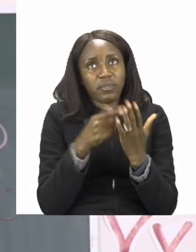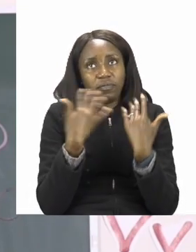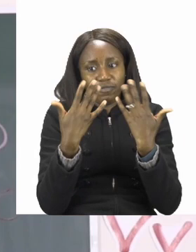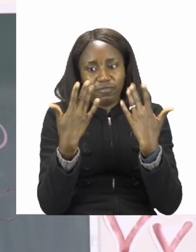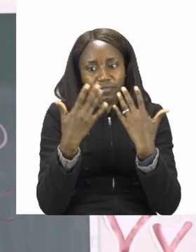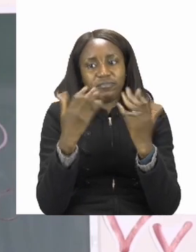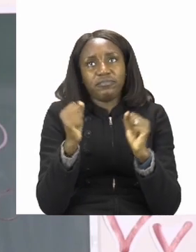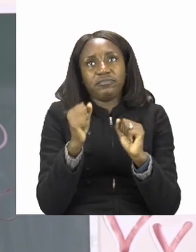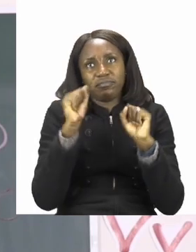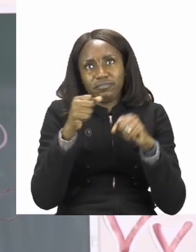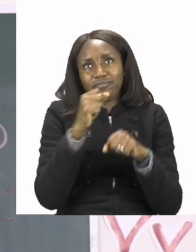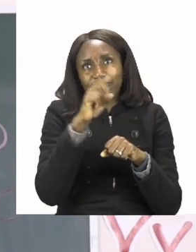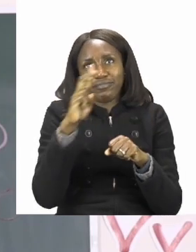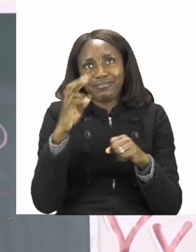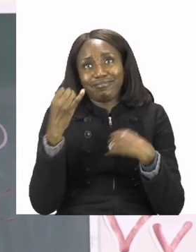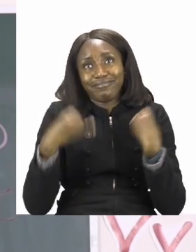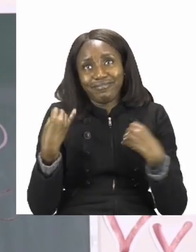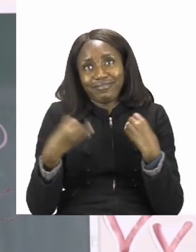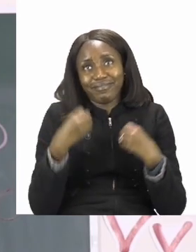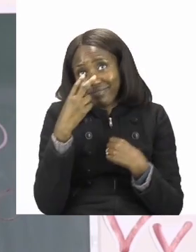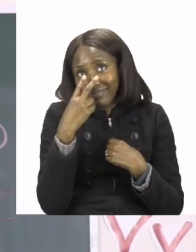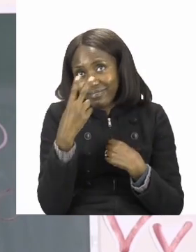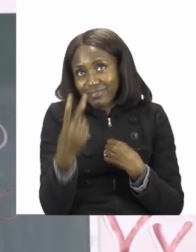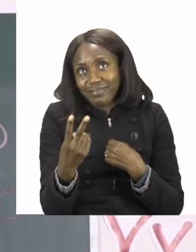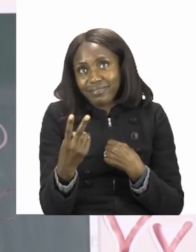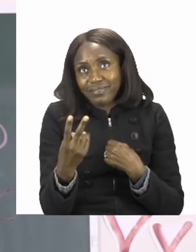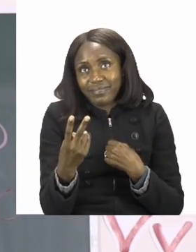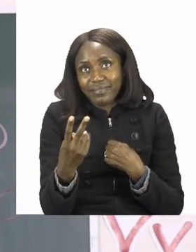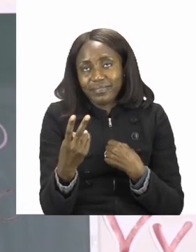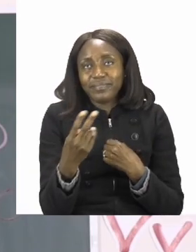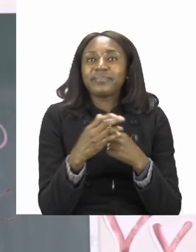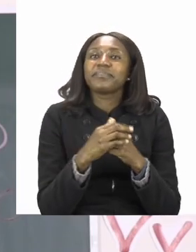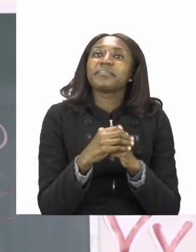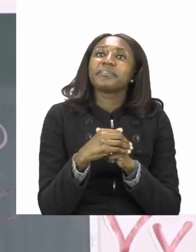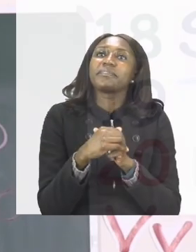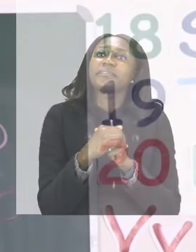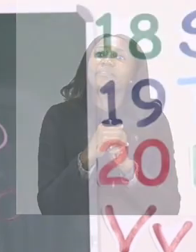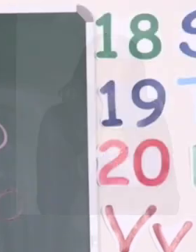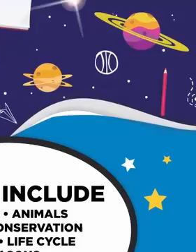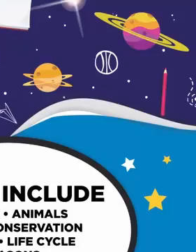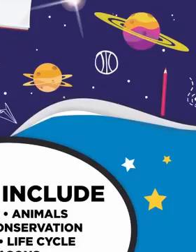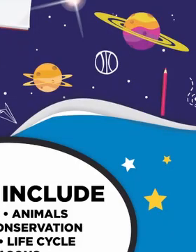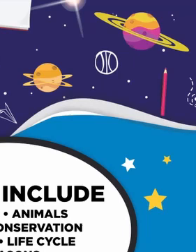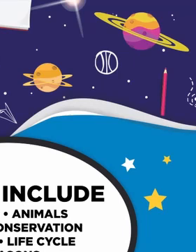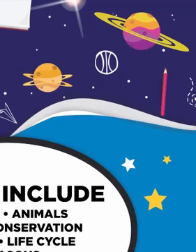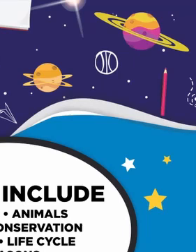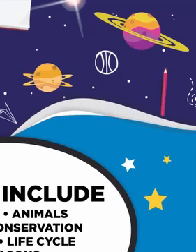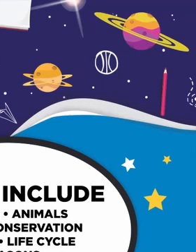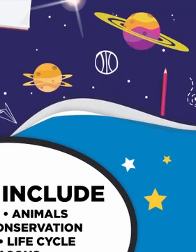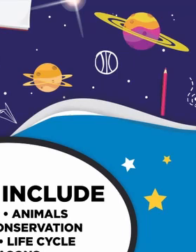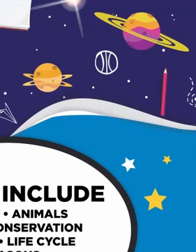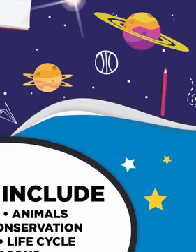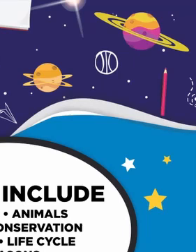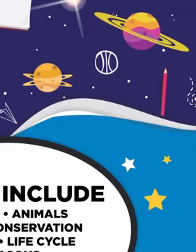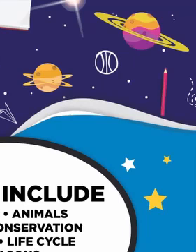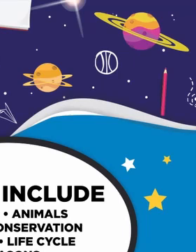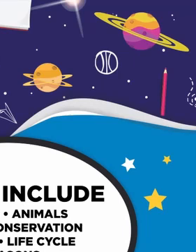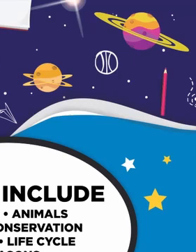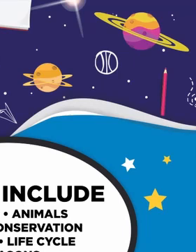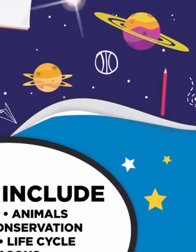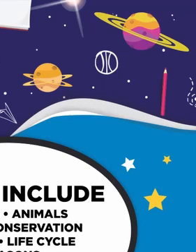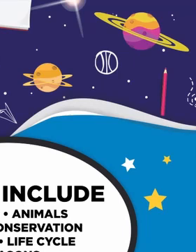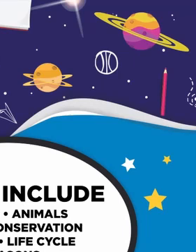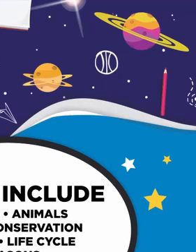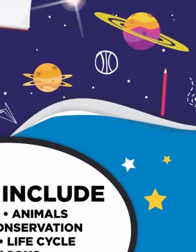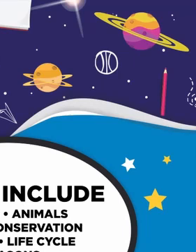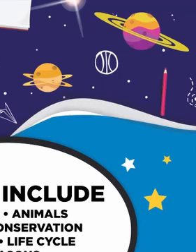Have fun, and I'll see you when you're done after the advert break. Do you have children in the age range of 5 to